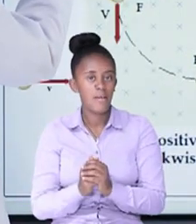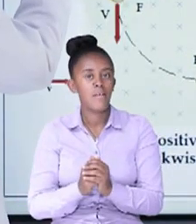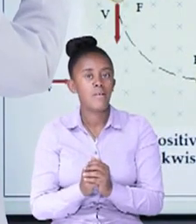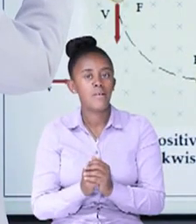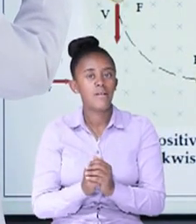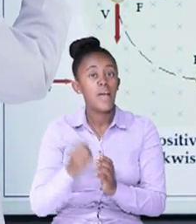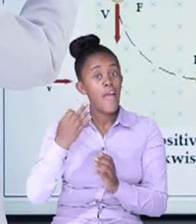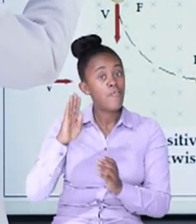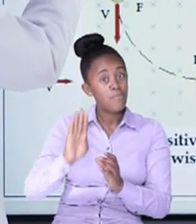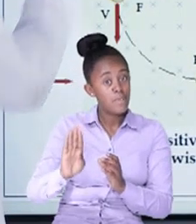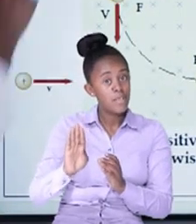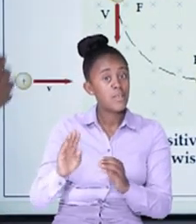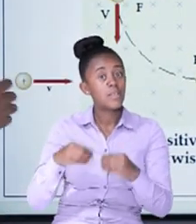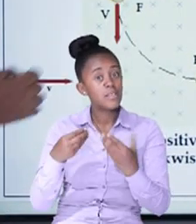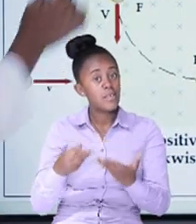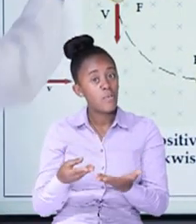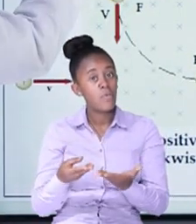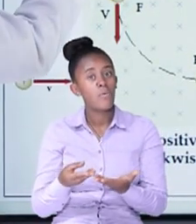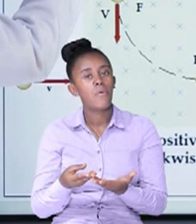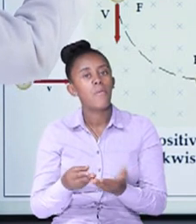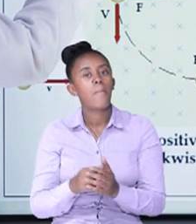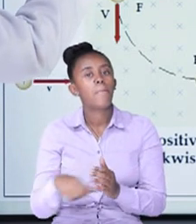force, Fb, is given as